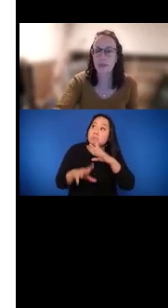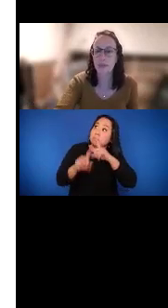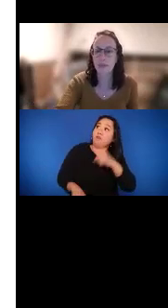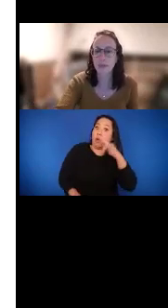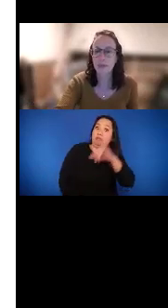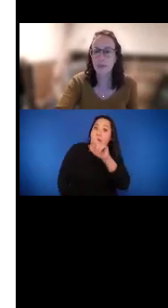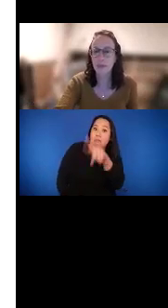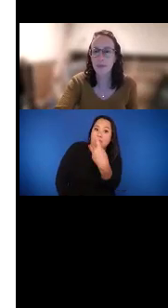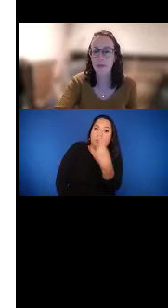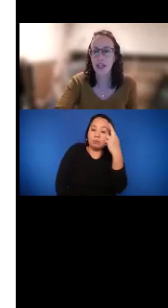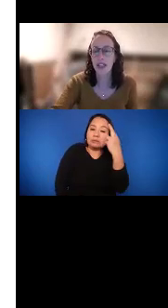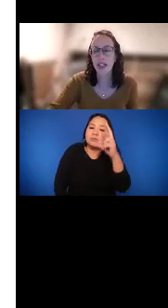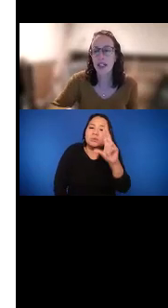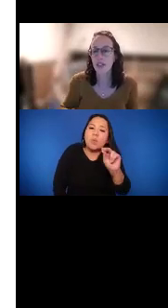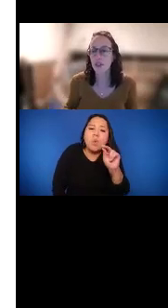others.